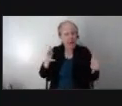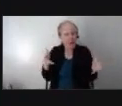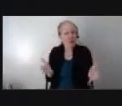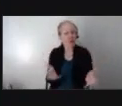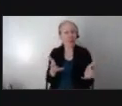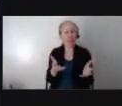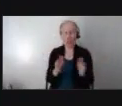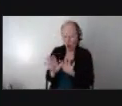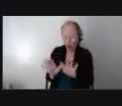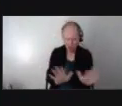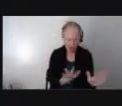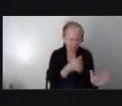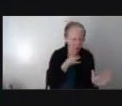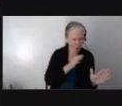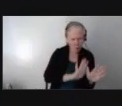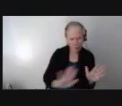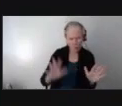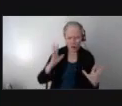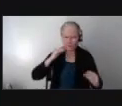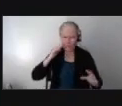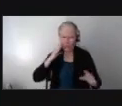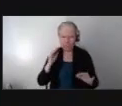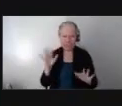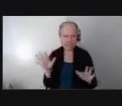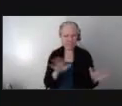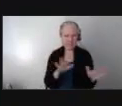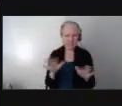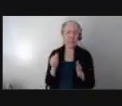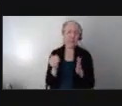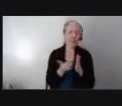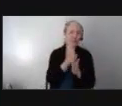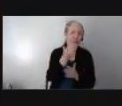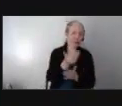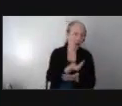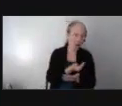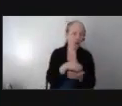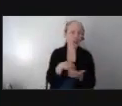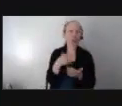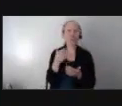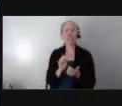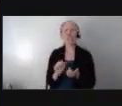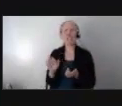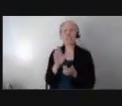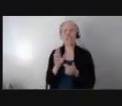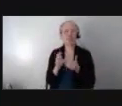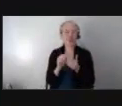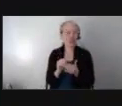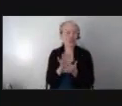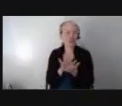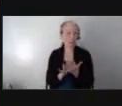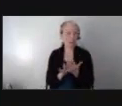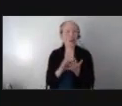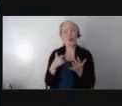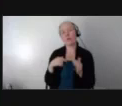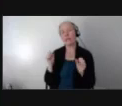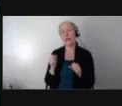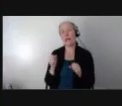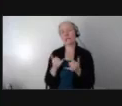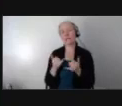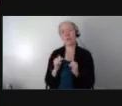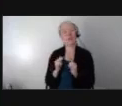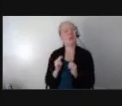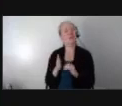and through our partner organizations, from new hires to senior leadership, I think we can continue to strengthen as an organization